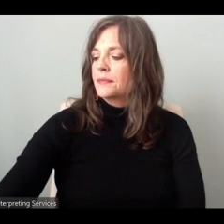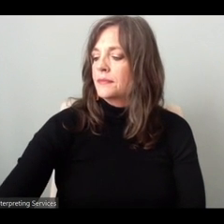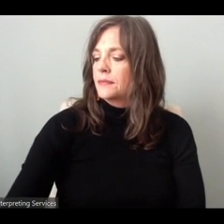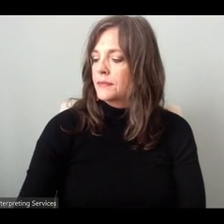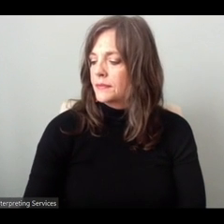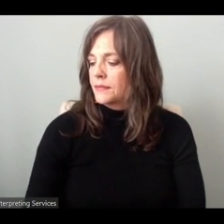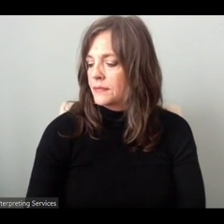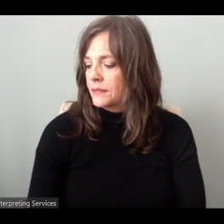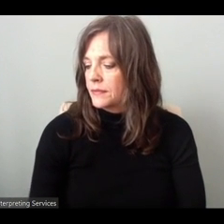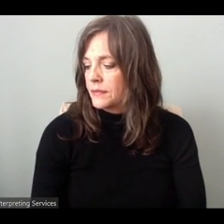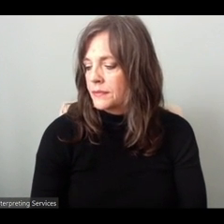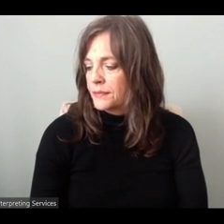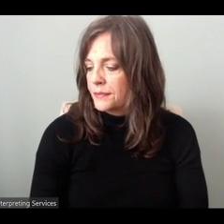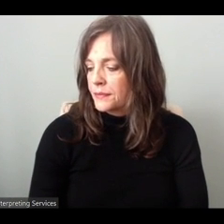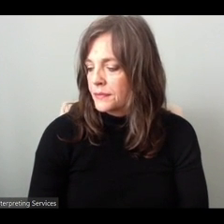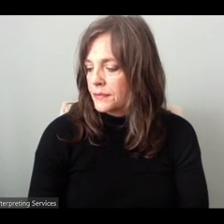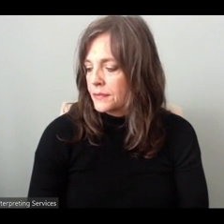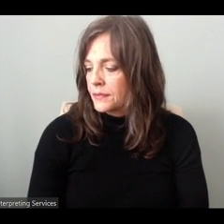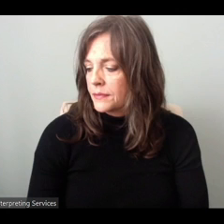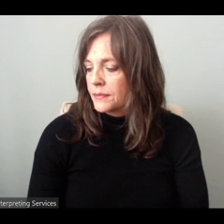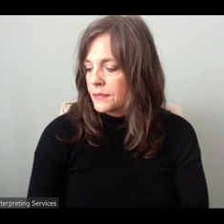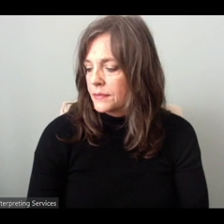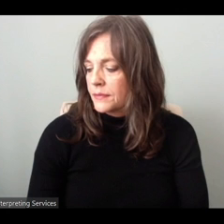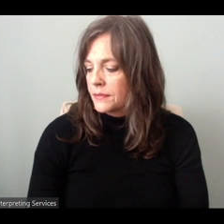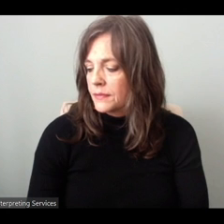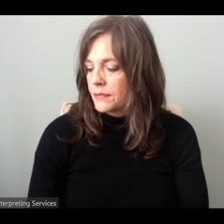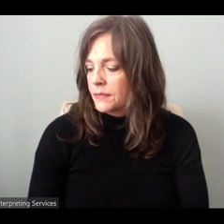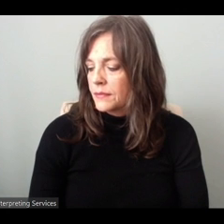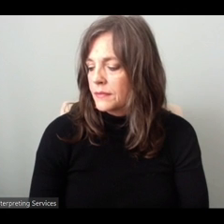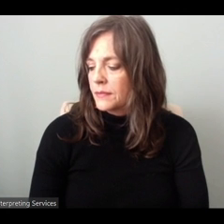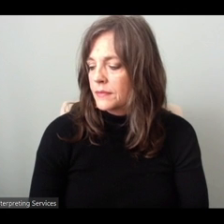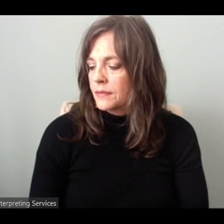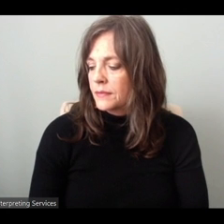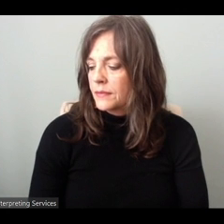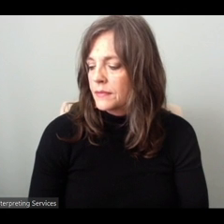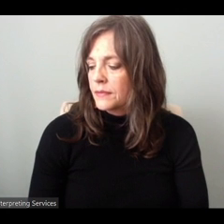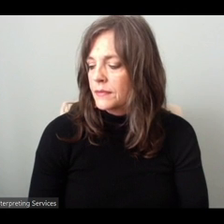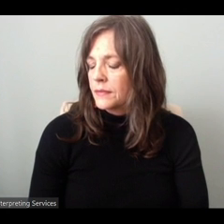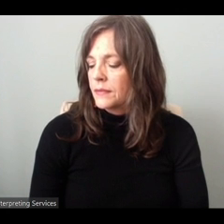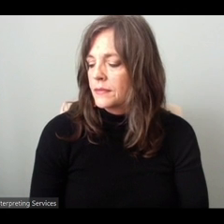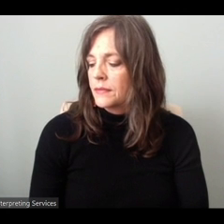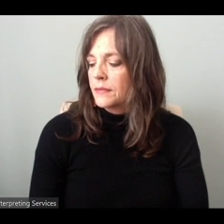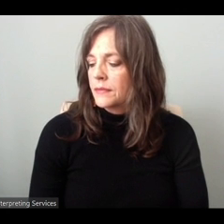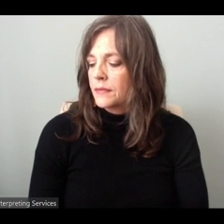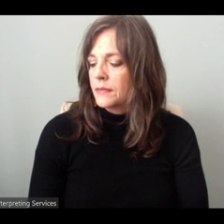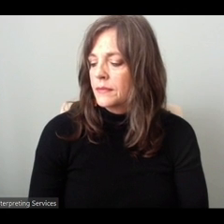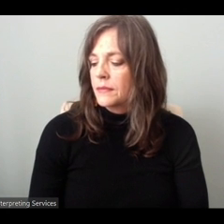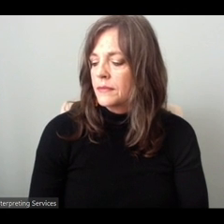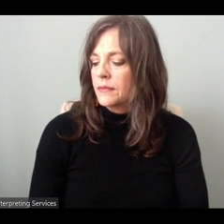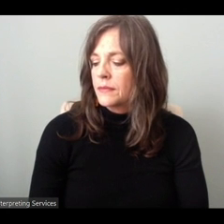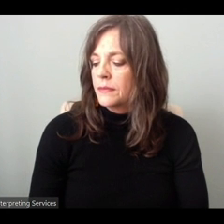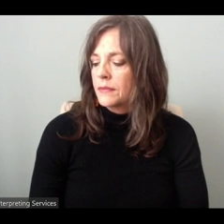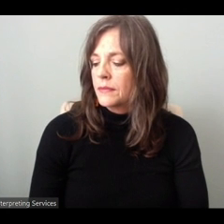Hi, everyone. This is Daylana. One of the things that I think that might be universal for folks